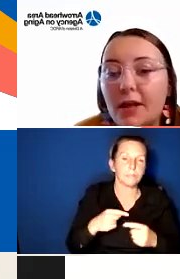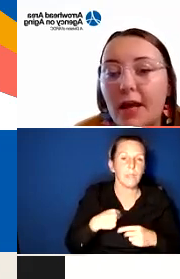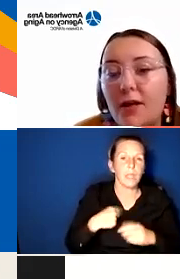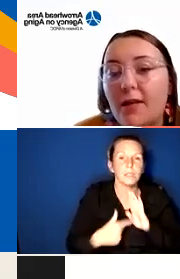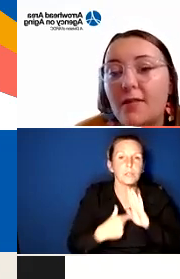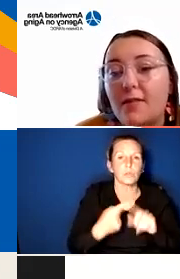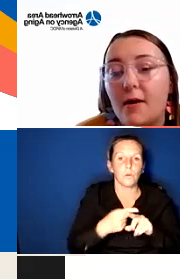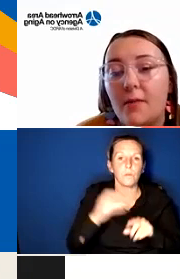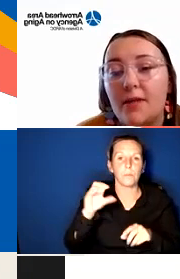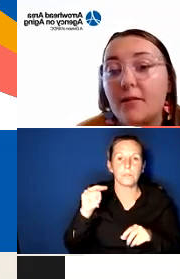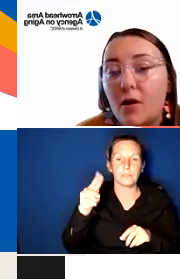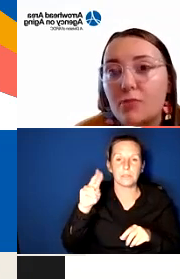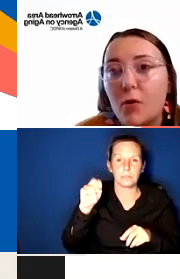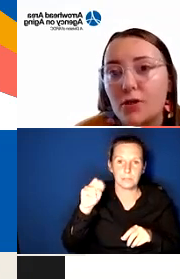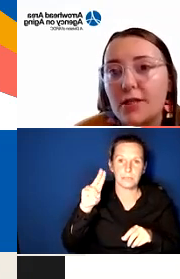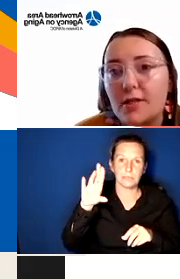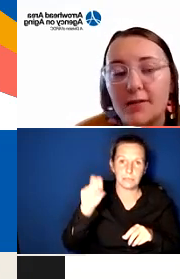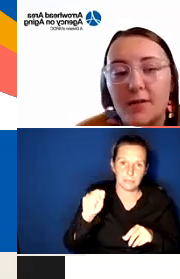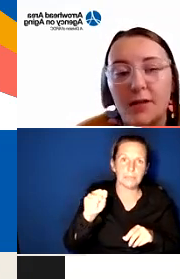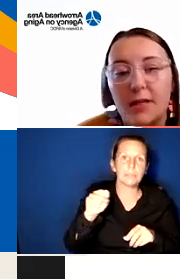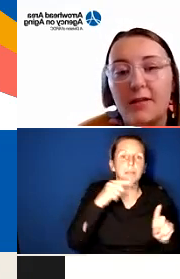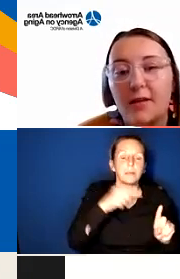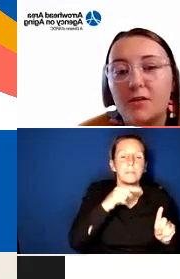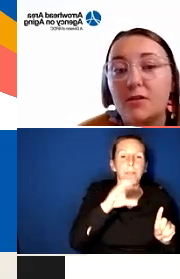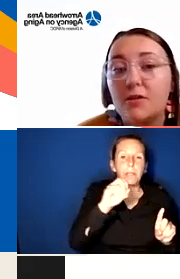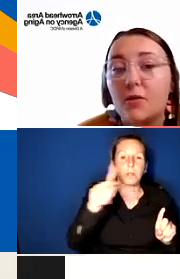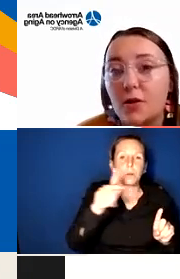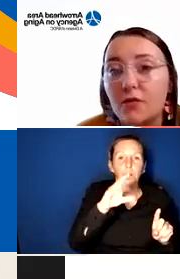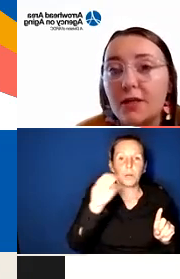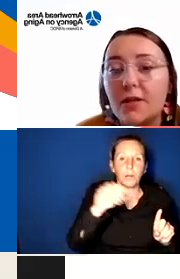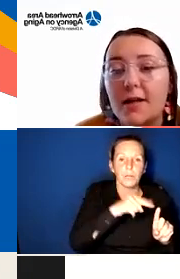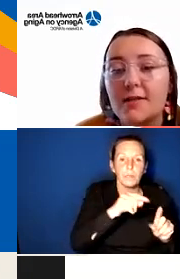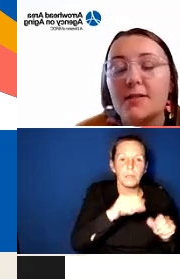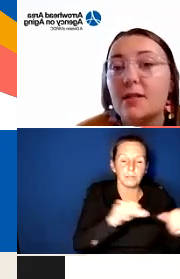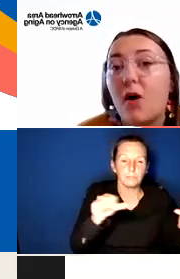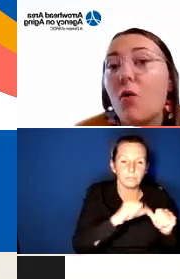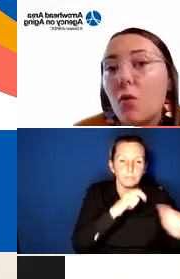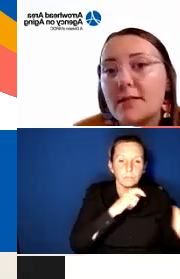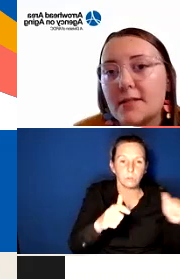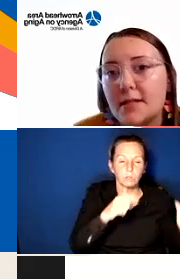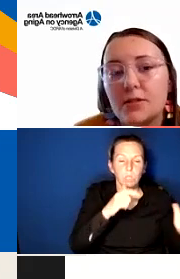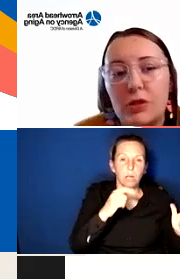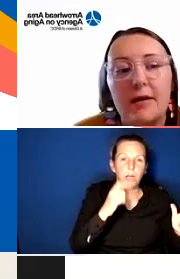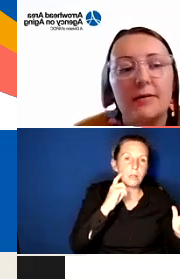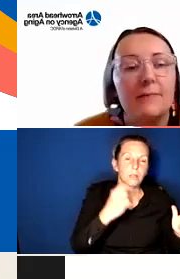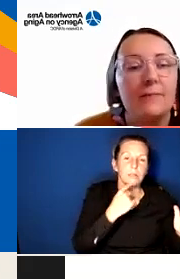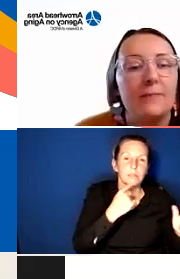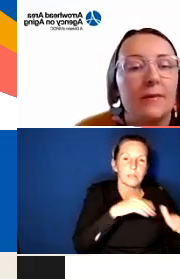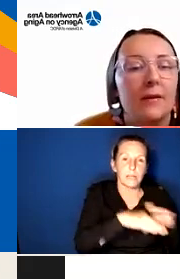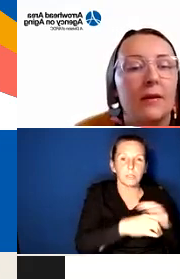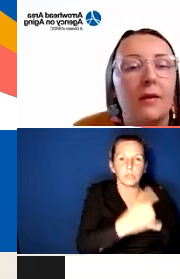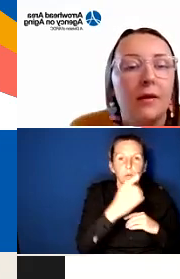in Cook County, that large portion that's colored in that denotes low vehicle access is all one census tract.